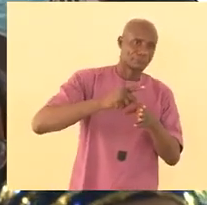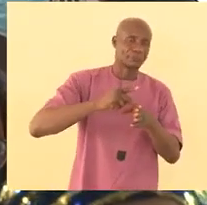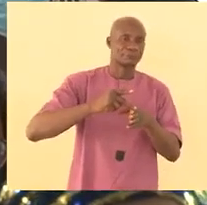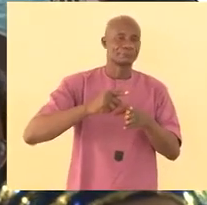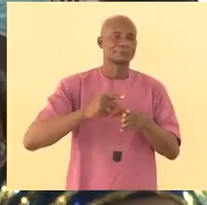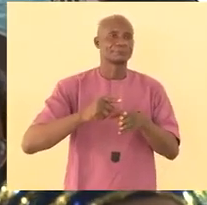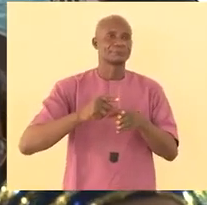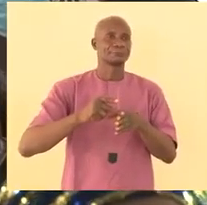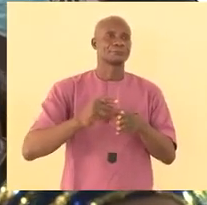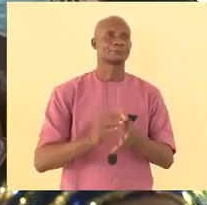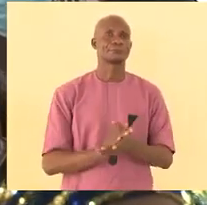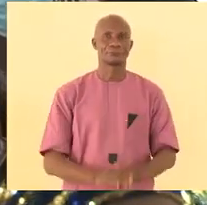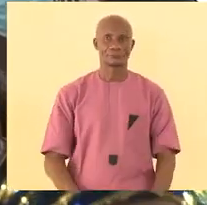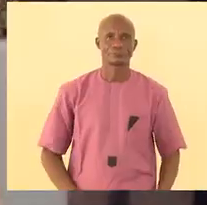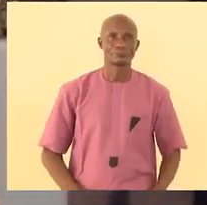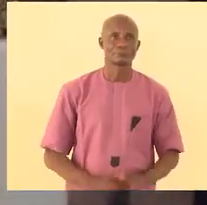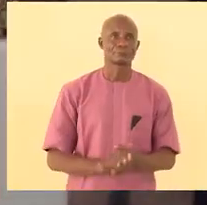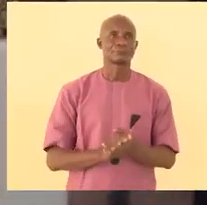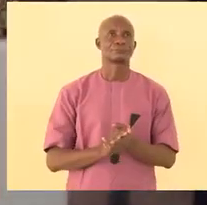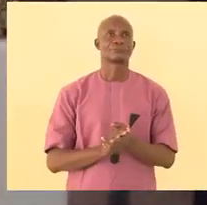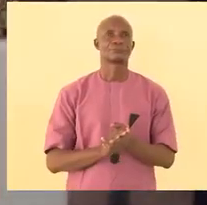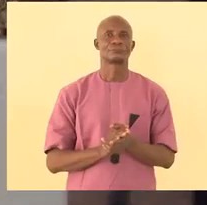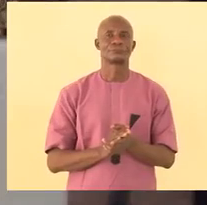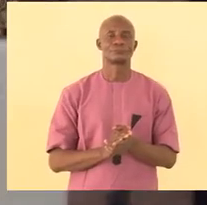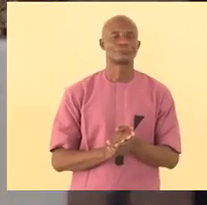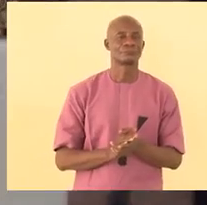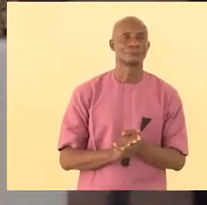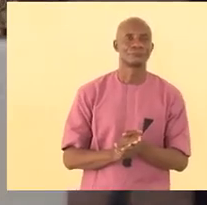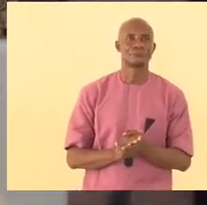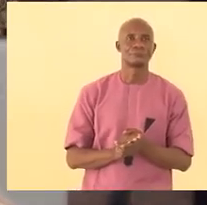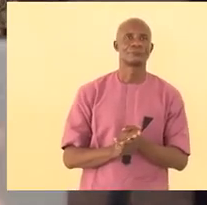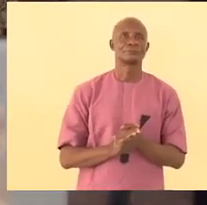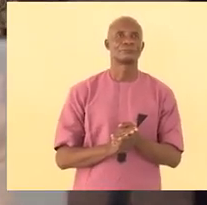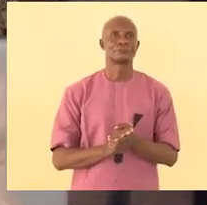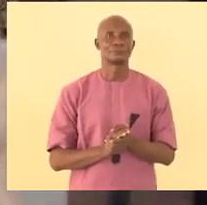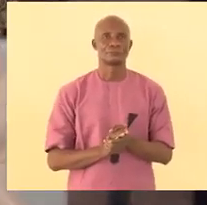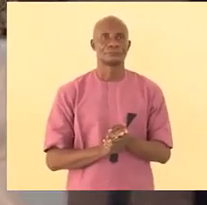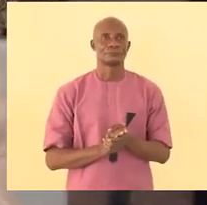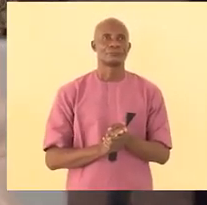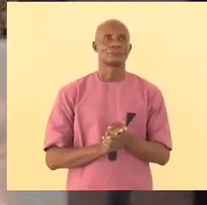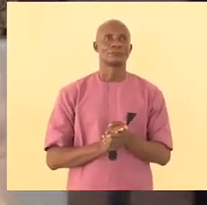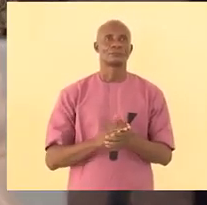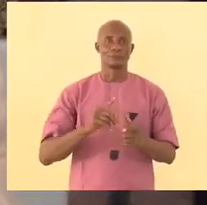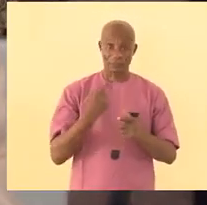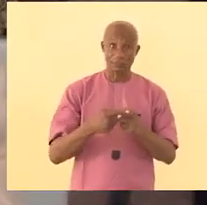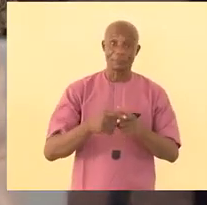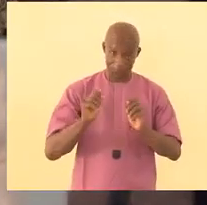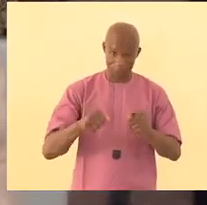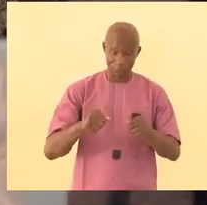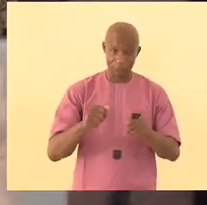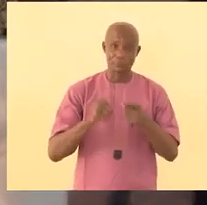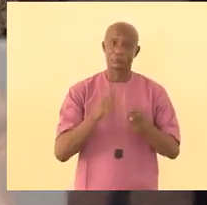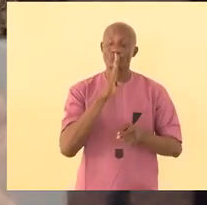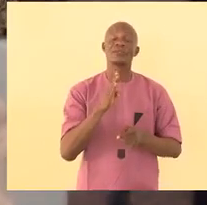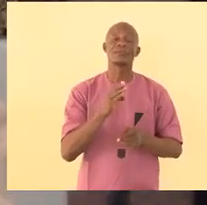we are upholding the values of the kingdom. Right. So just to follow your reasoning, is it then possible for us